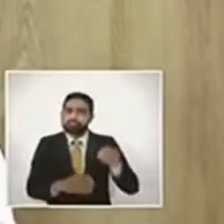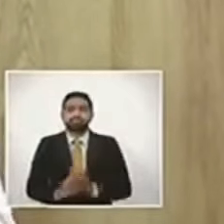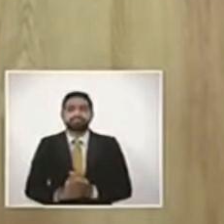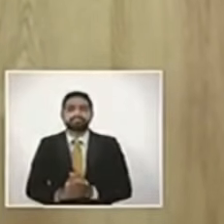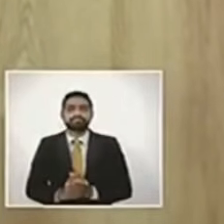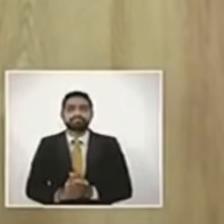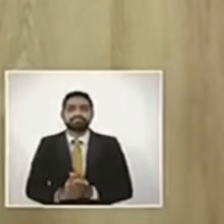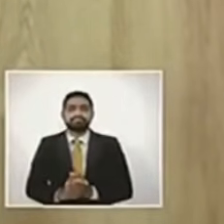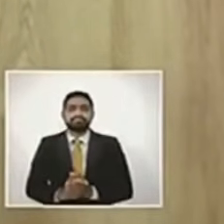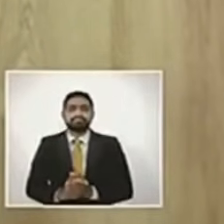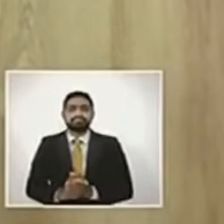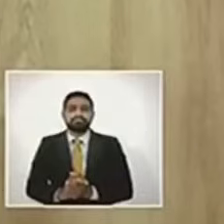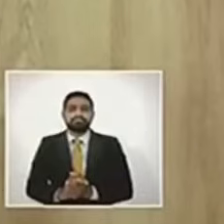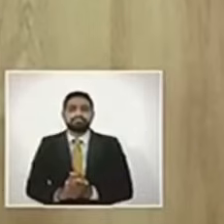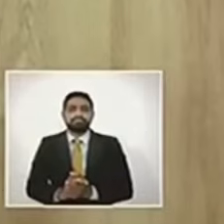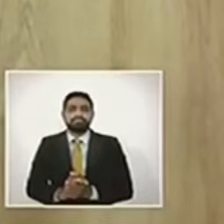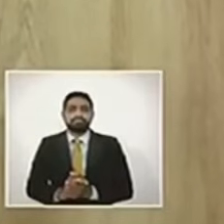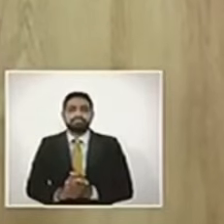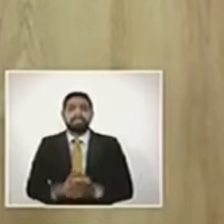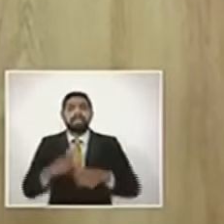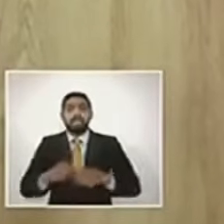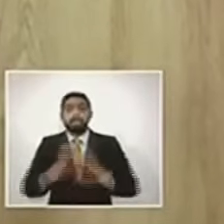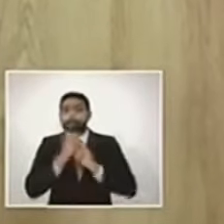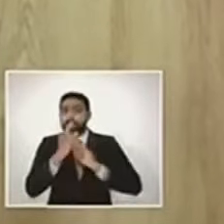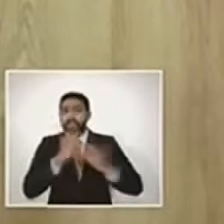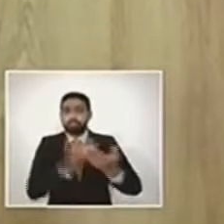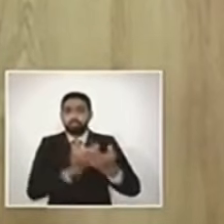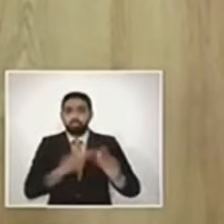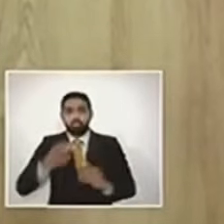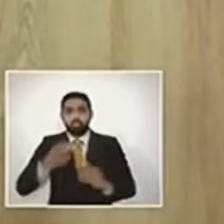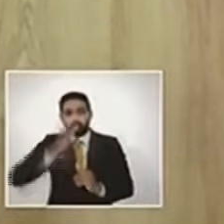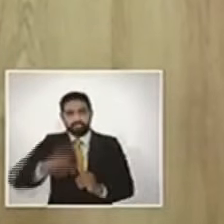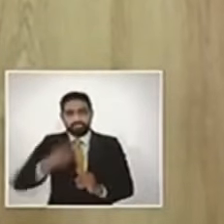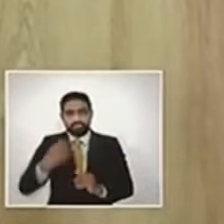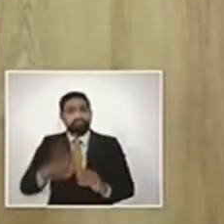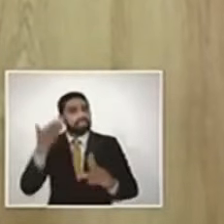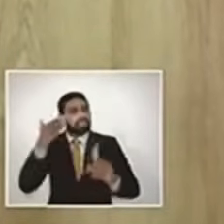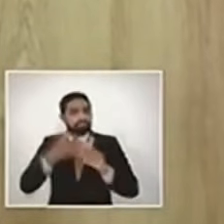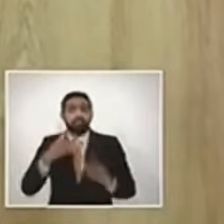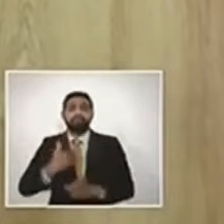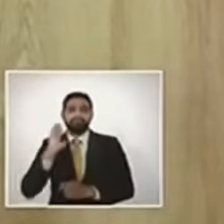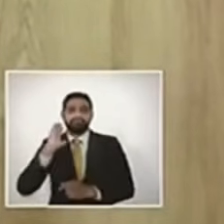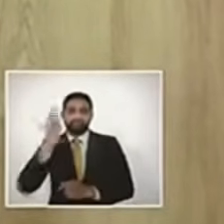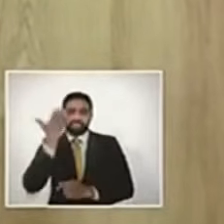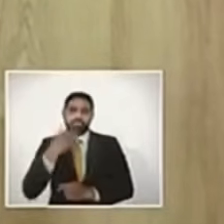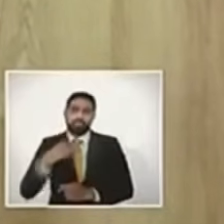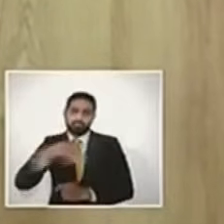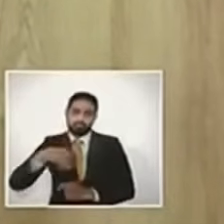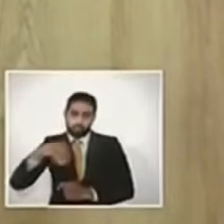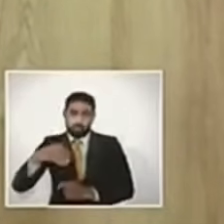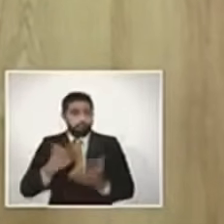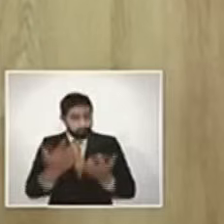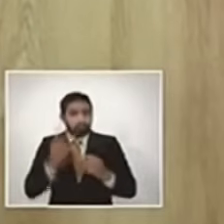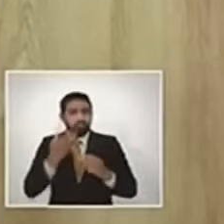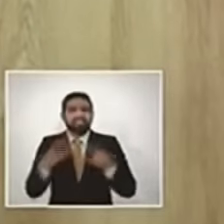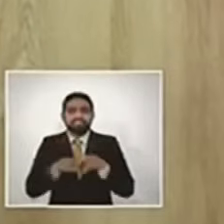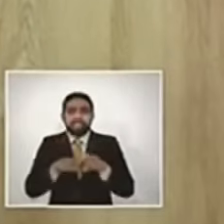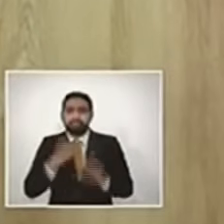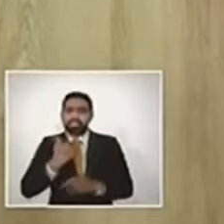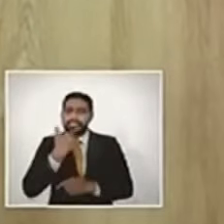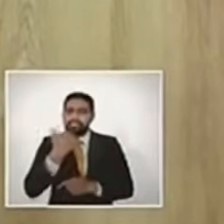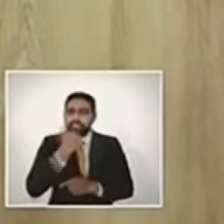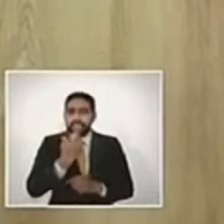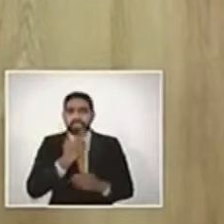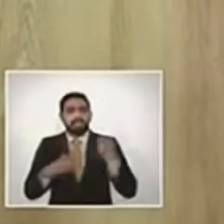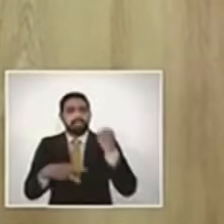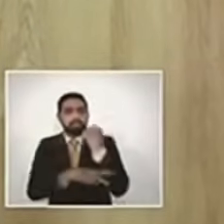Cabinet approval has been granted to obtain specific types of fertilizer required for crops such as tea, rubber, coconut and certain vegetables. Approval